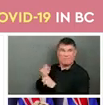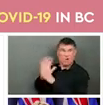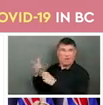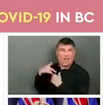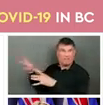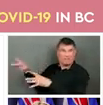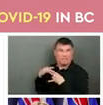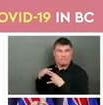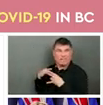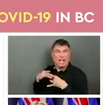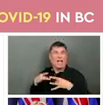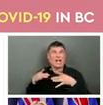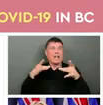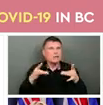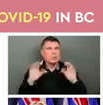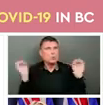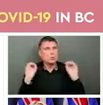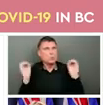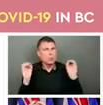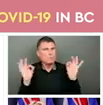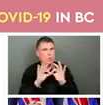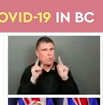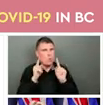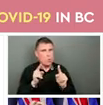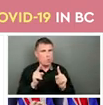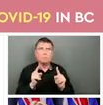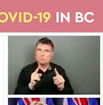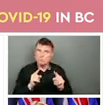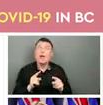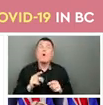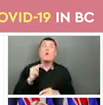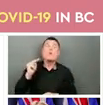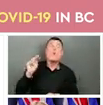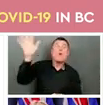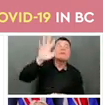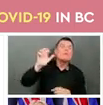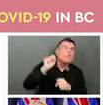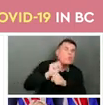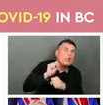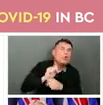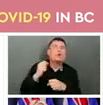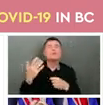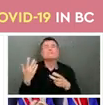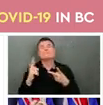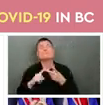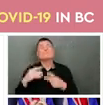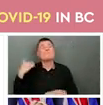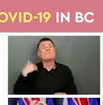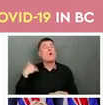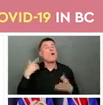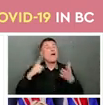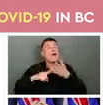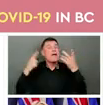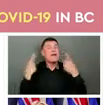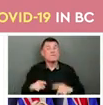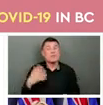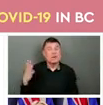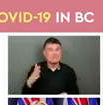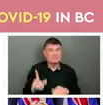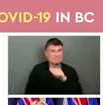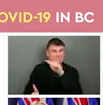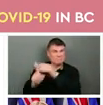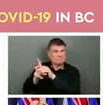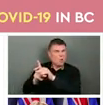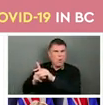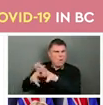colleagues in the north and the interior, when we have clusters of cases now, instead of that being spread widely, it is people who